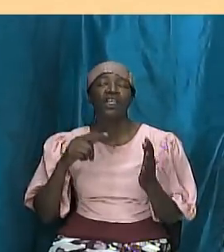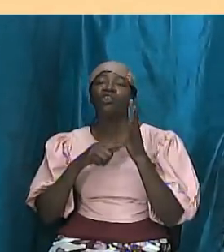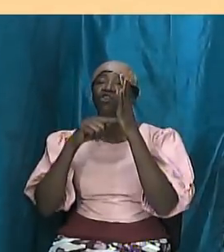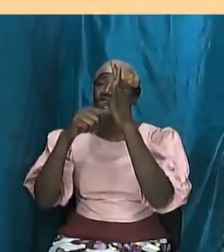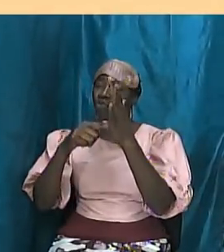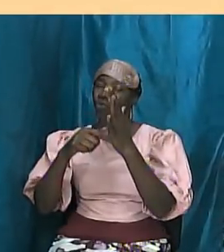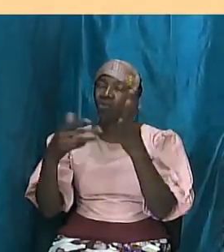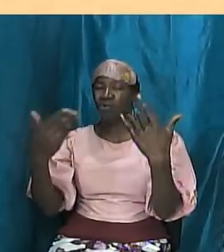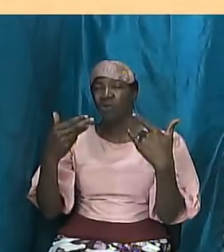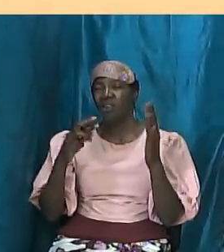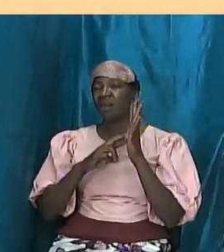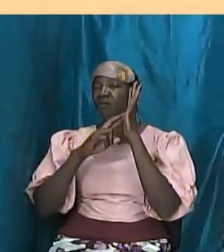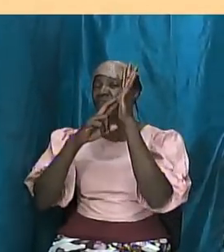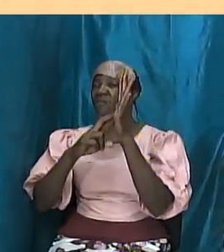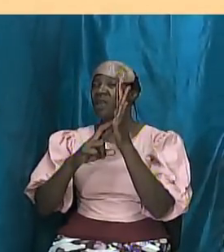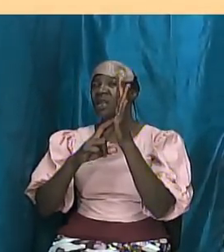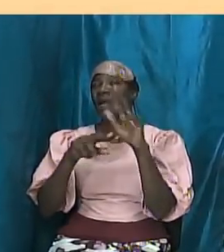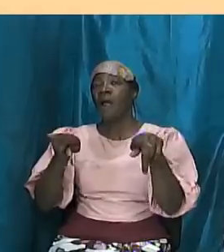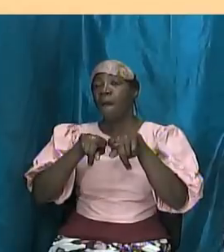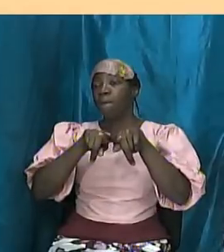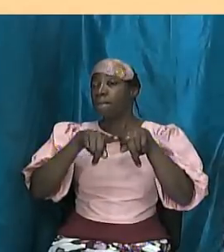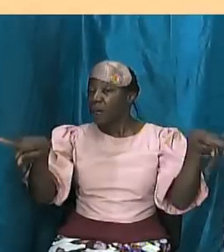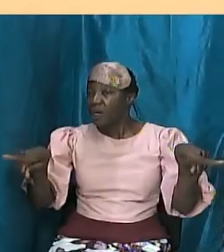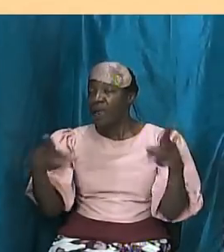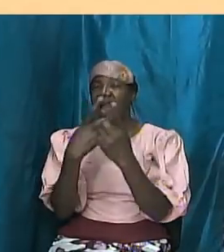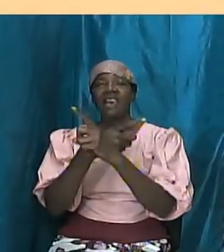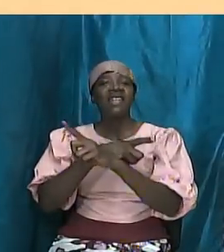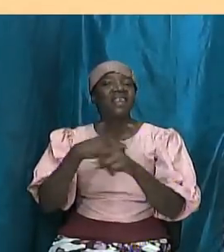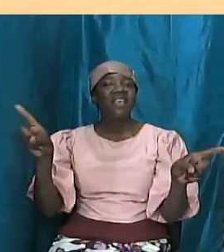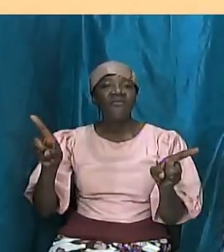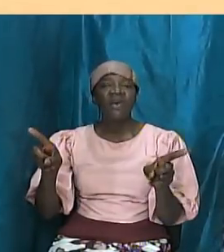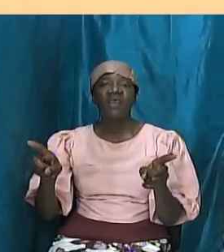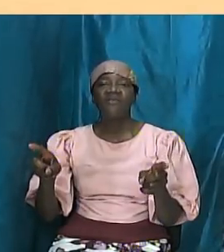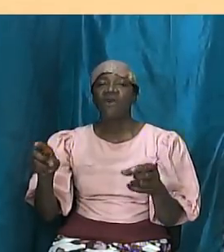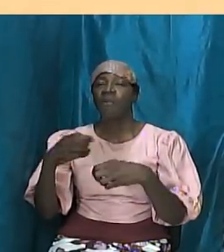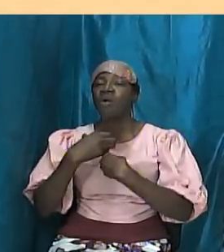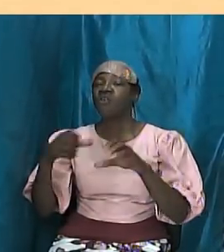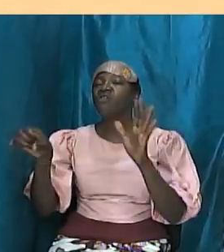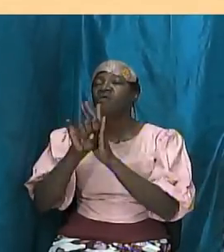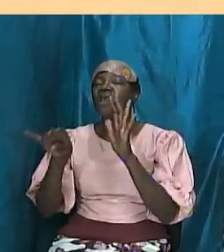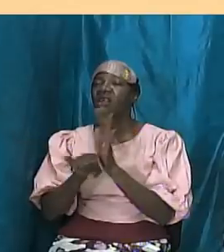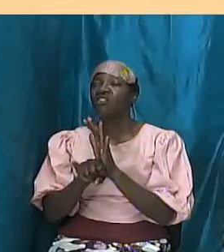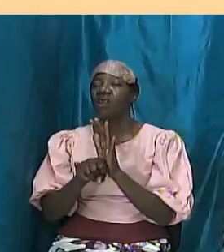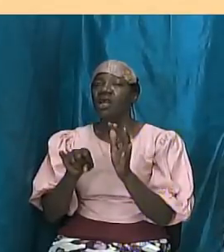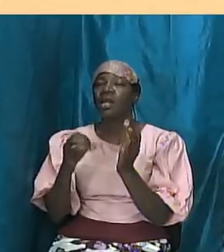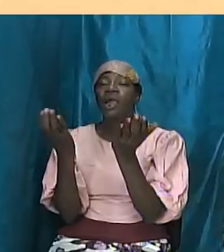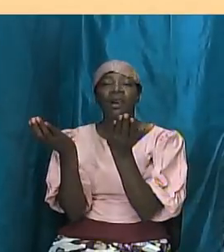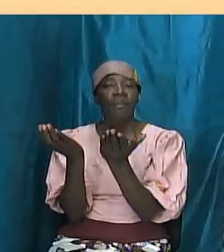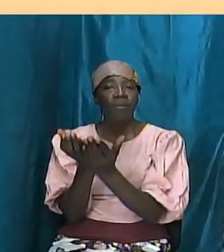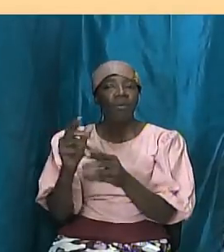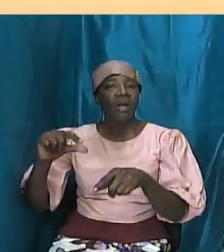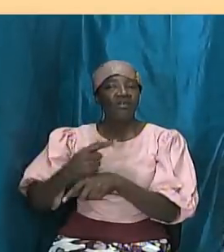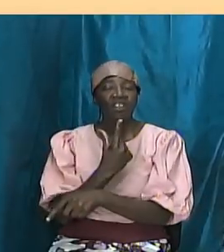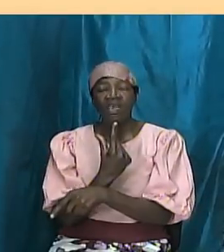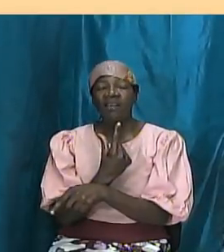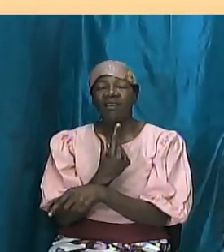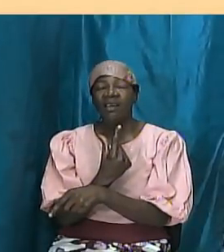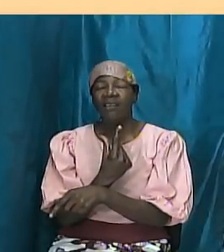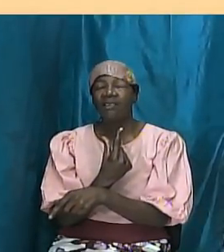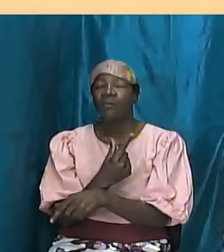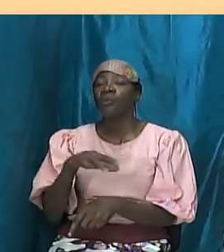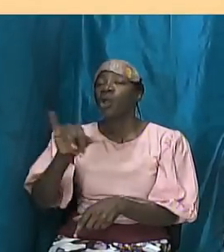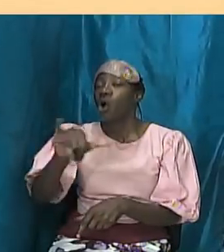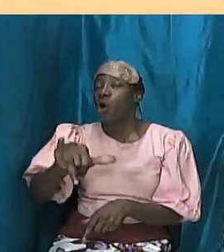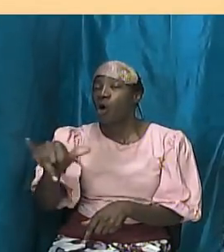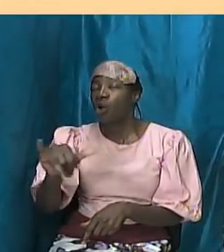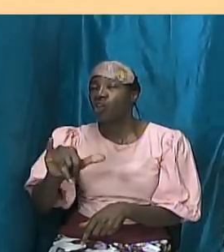was revealed. But apart from the creation, the book of Genesis also outlined to